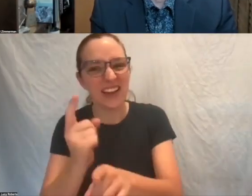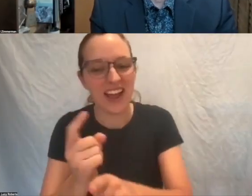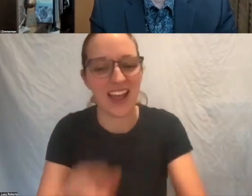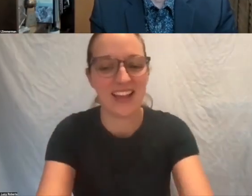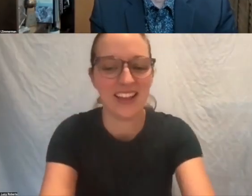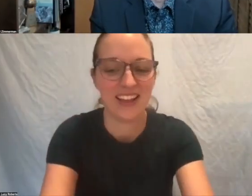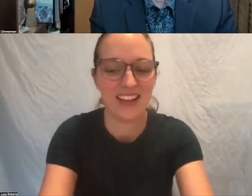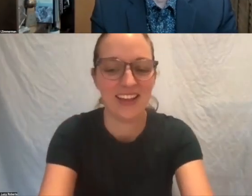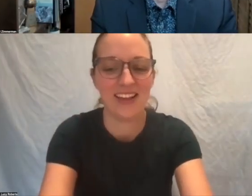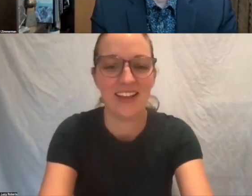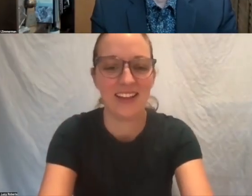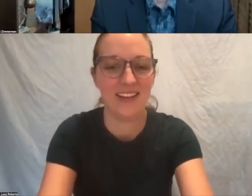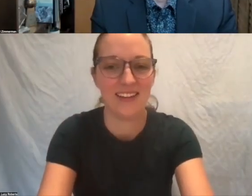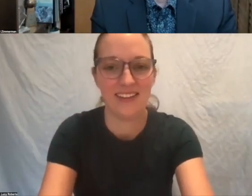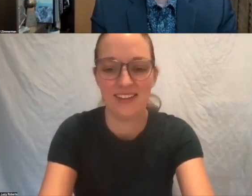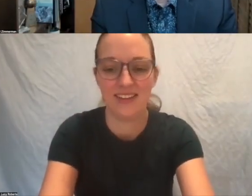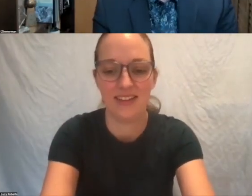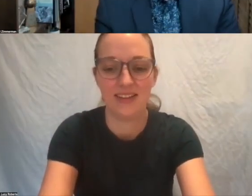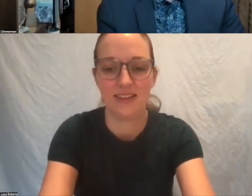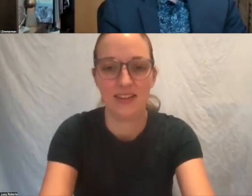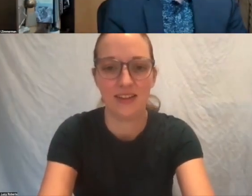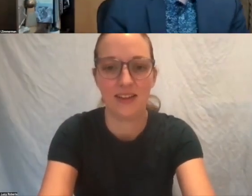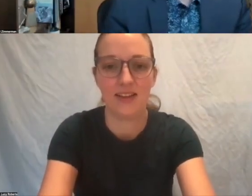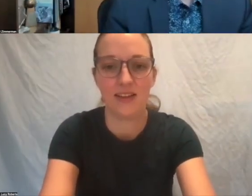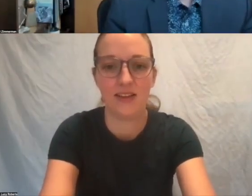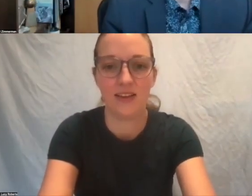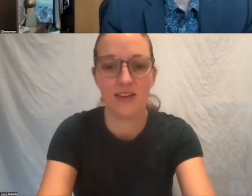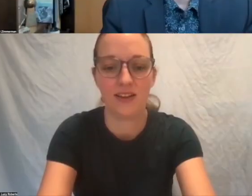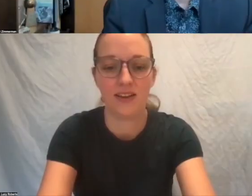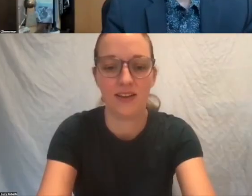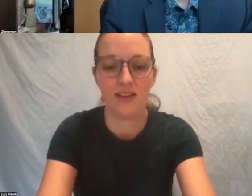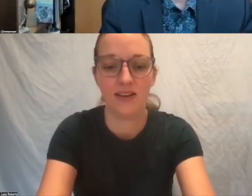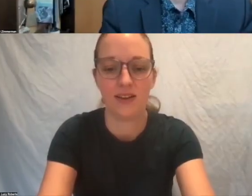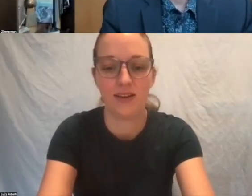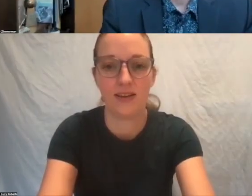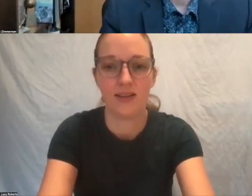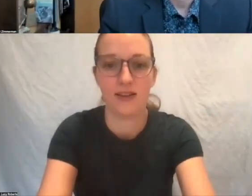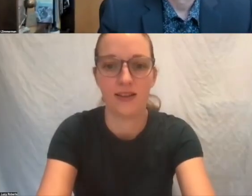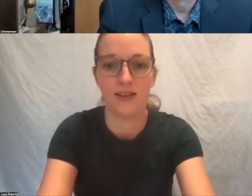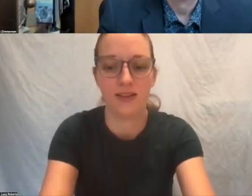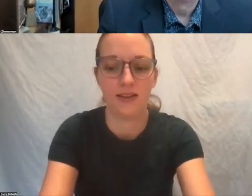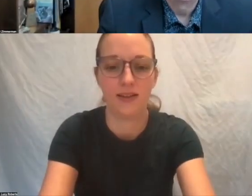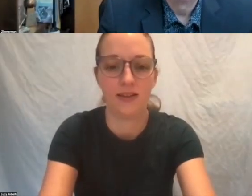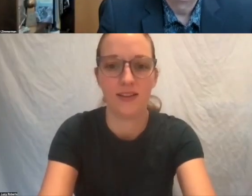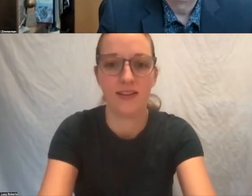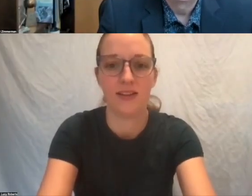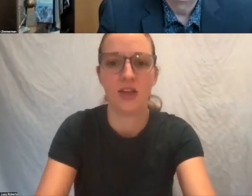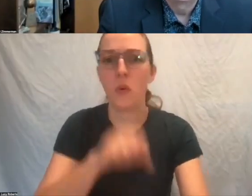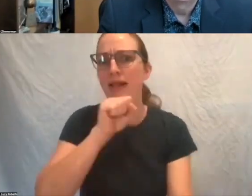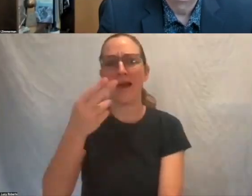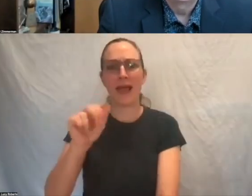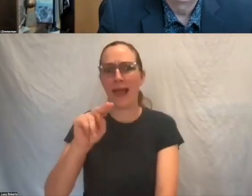Hannah. Hannahs. Yes, asking the question. Amazing. But yes, they're We love Hannah's. We love Hannah's.